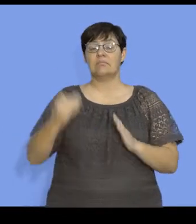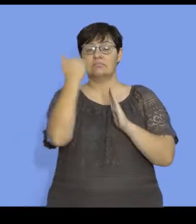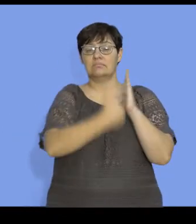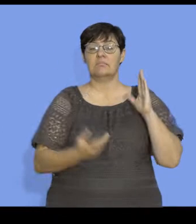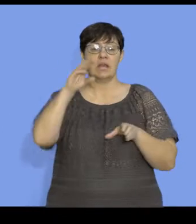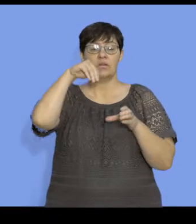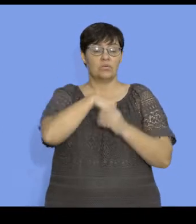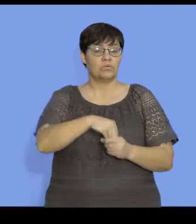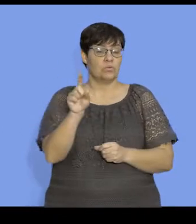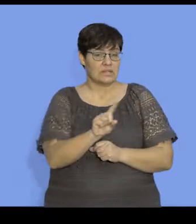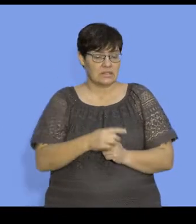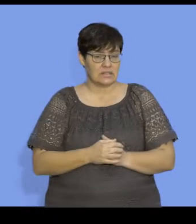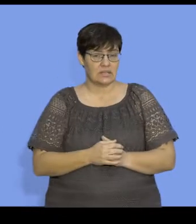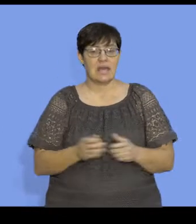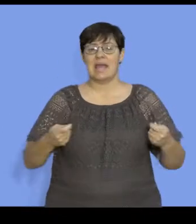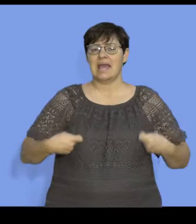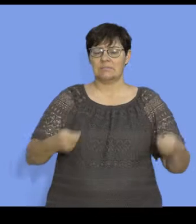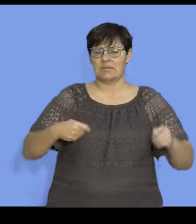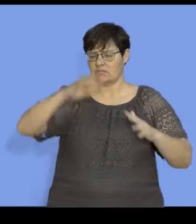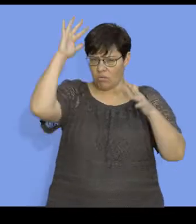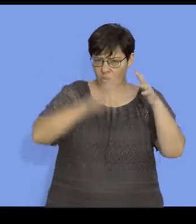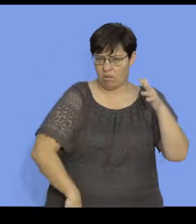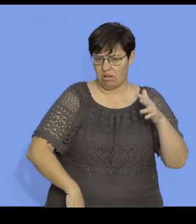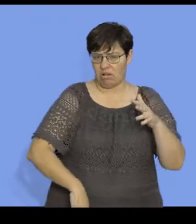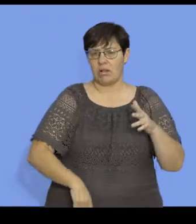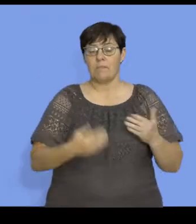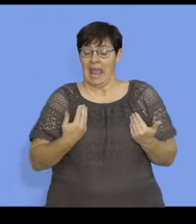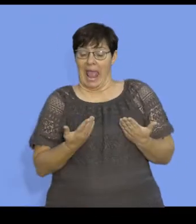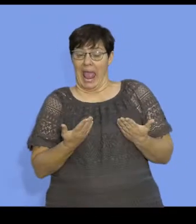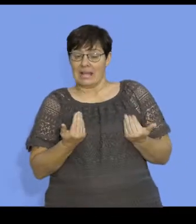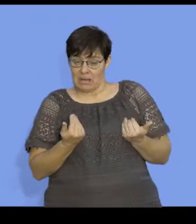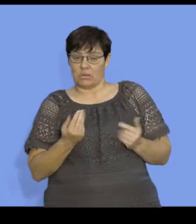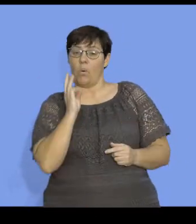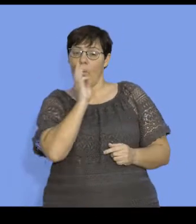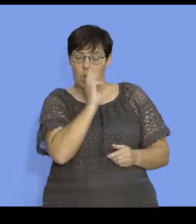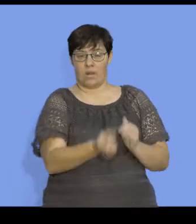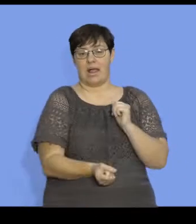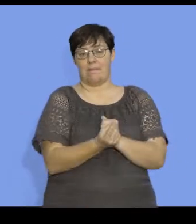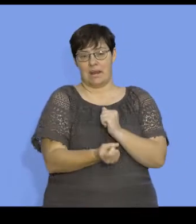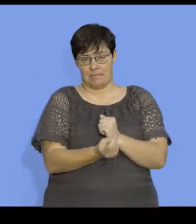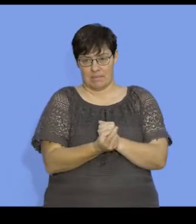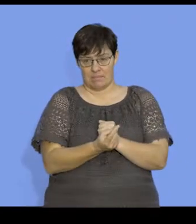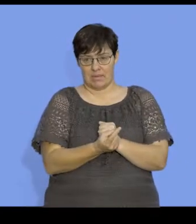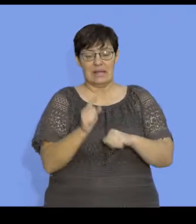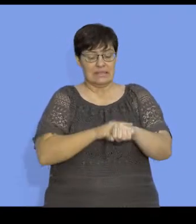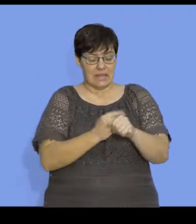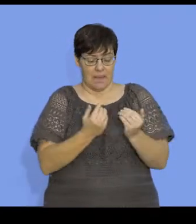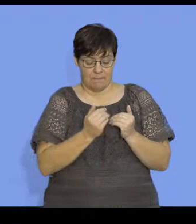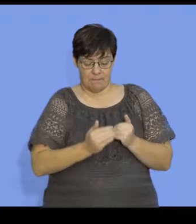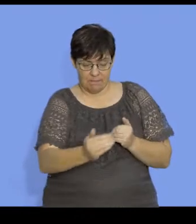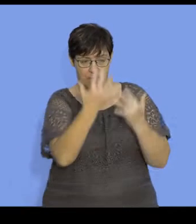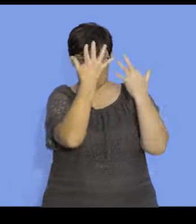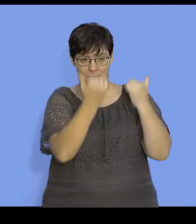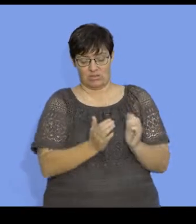you include all the expenses that are expected to be incurred during the budget